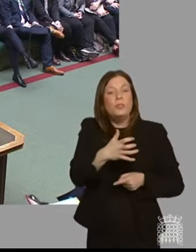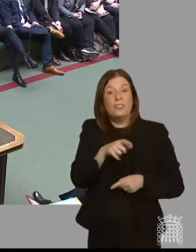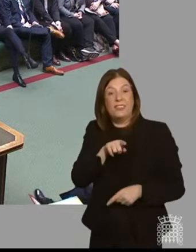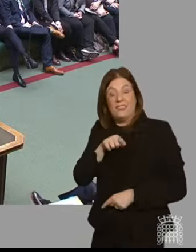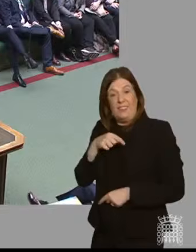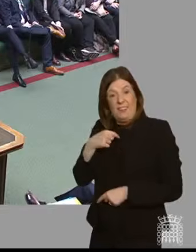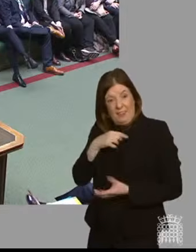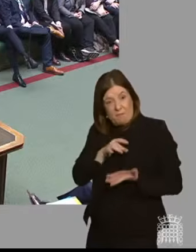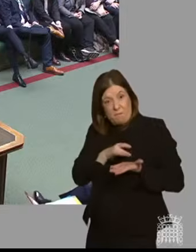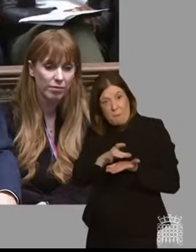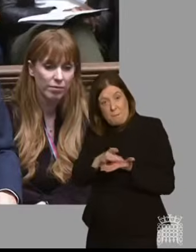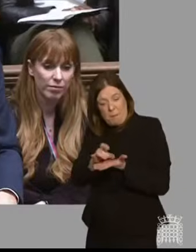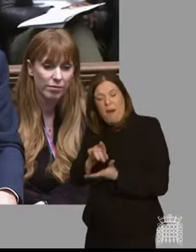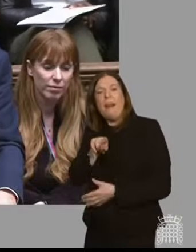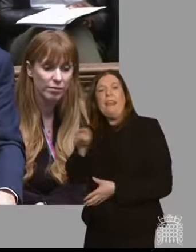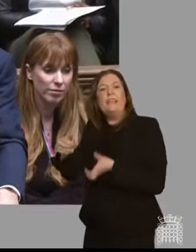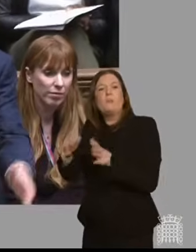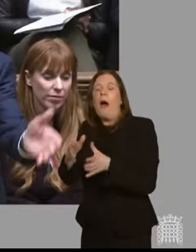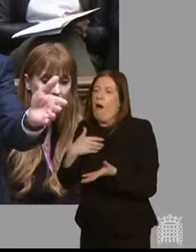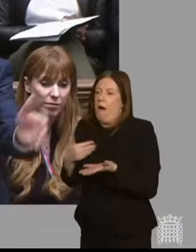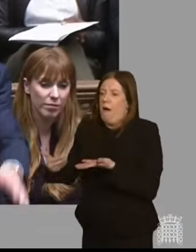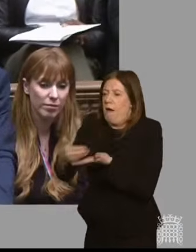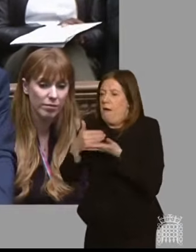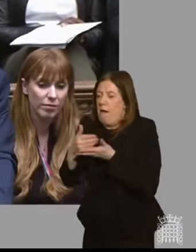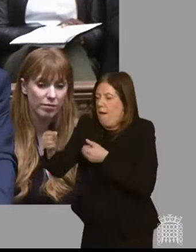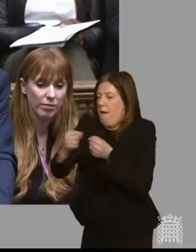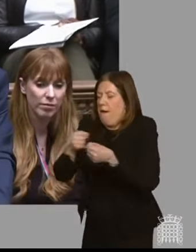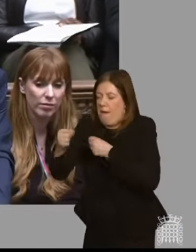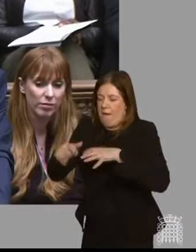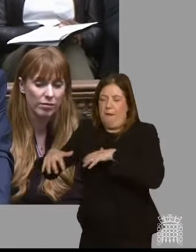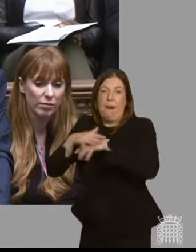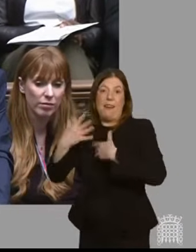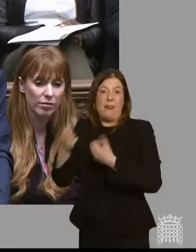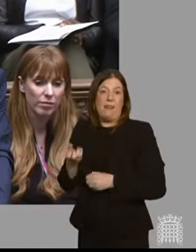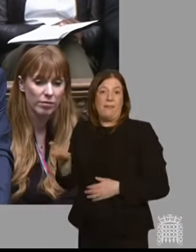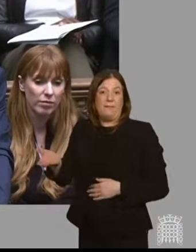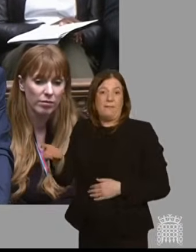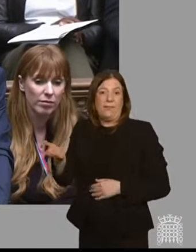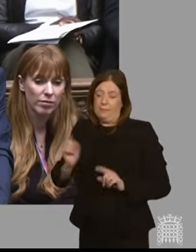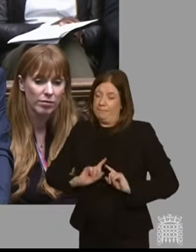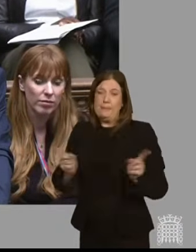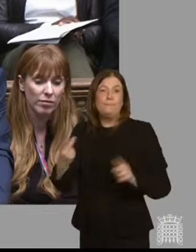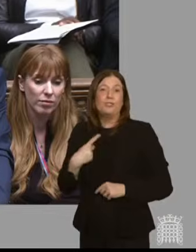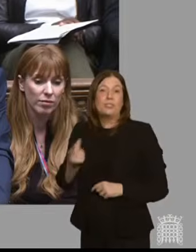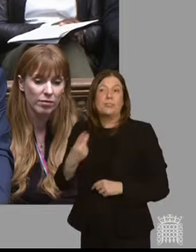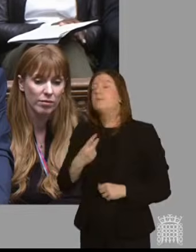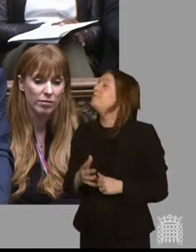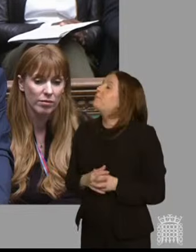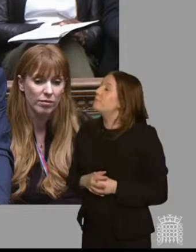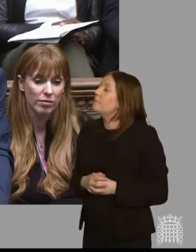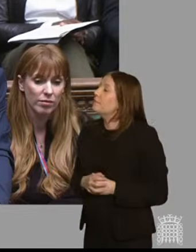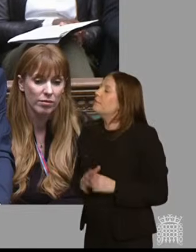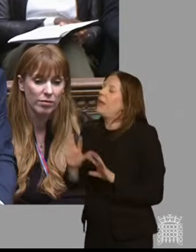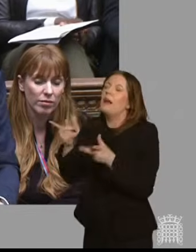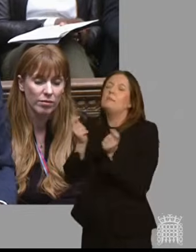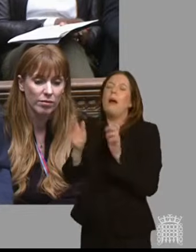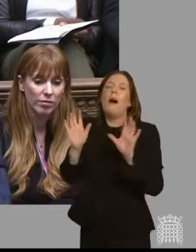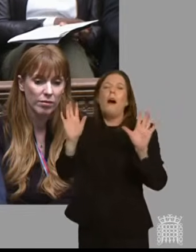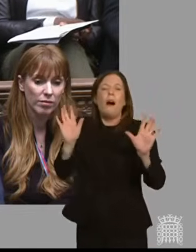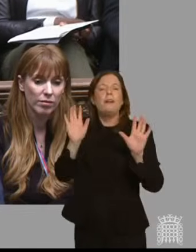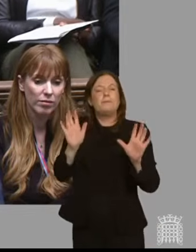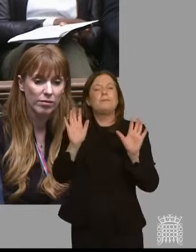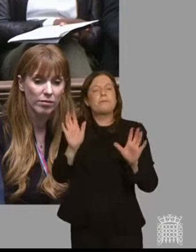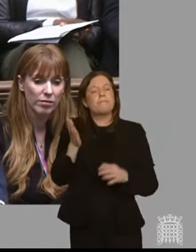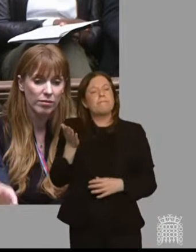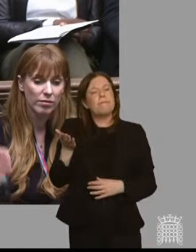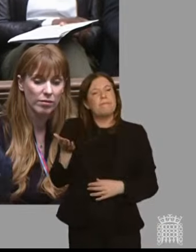Mr. Speaker, the truth is these are no longer the Tories your parents voted for, and the public